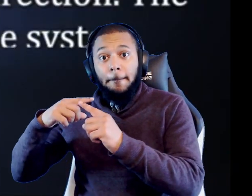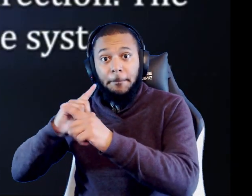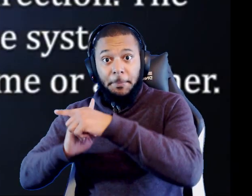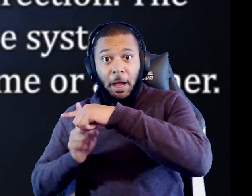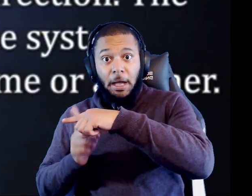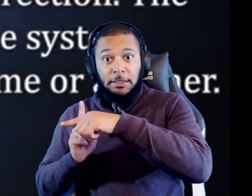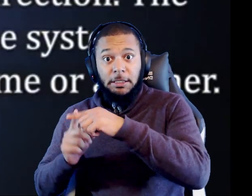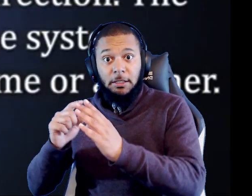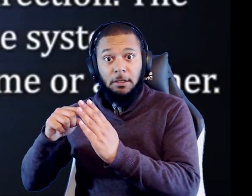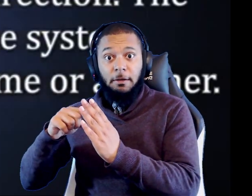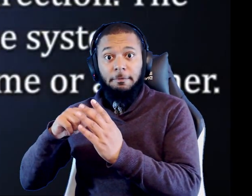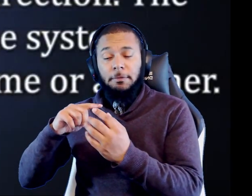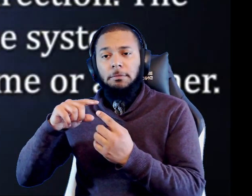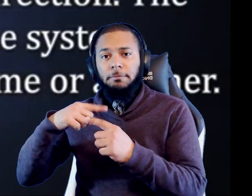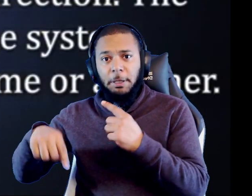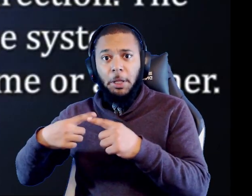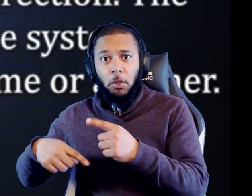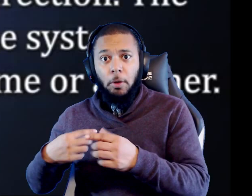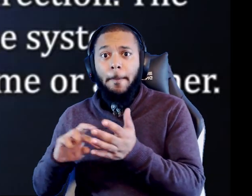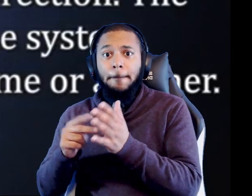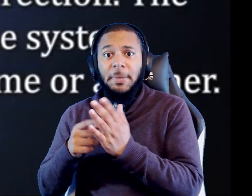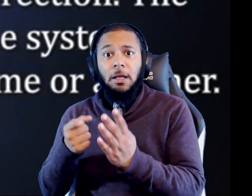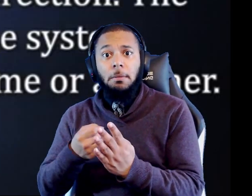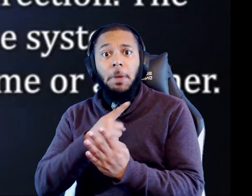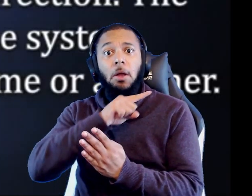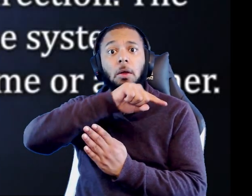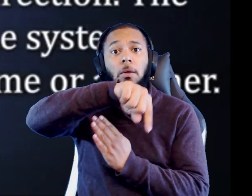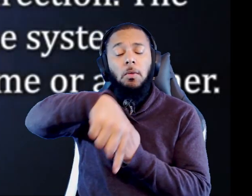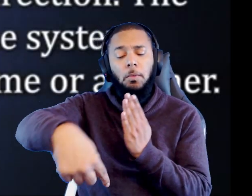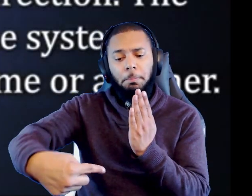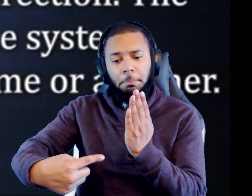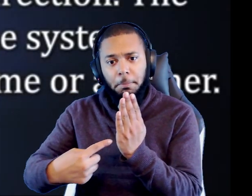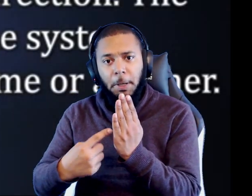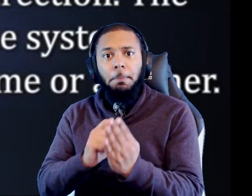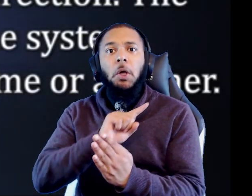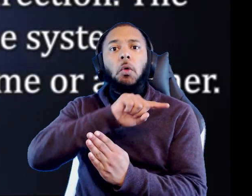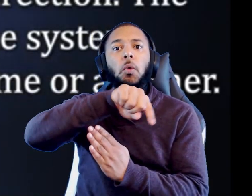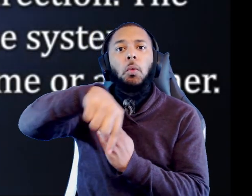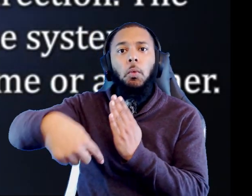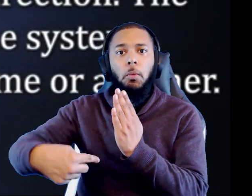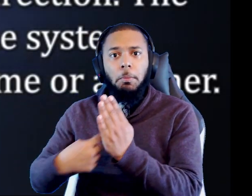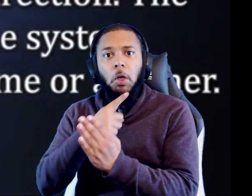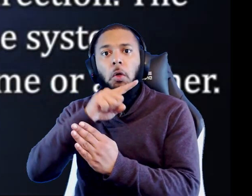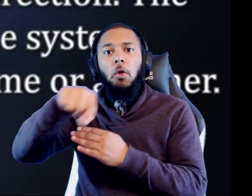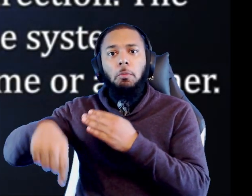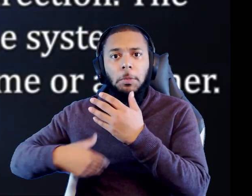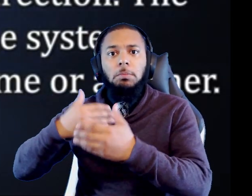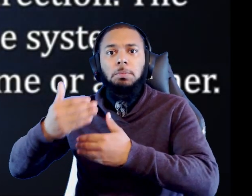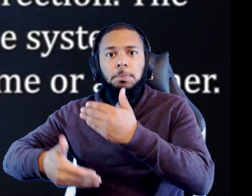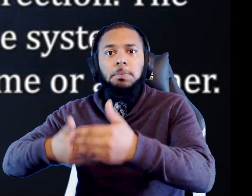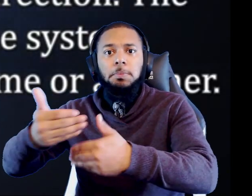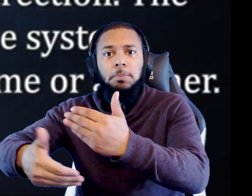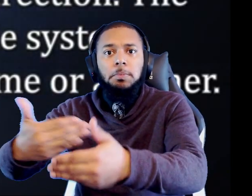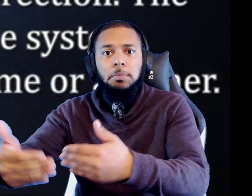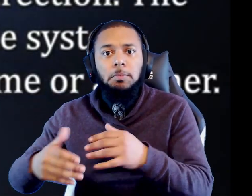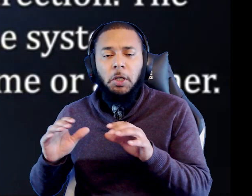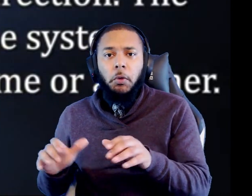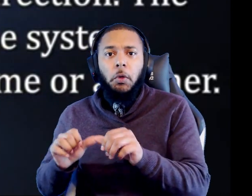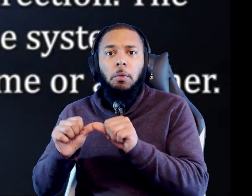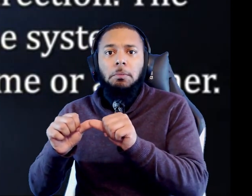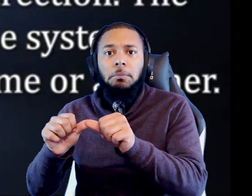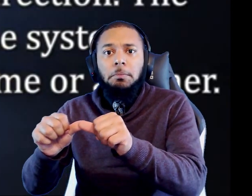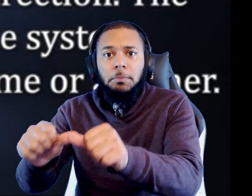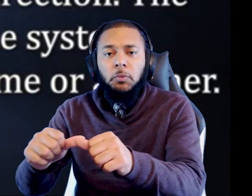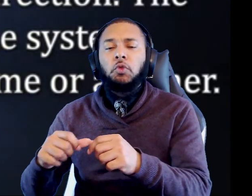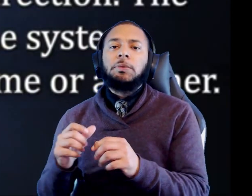loop is a feedback loop in which the output of one type acts as an input that moves the system in the same direction. The input and output drive the system further